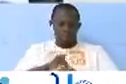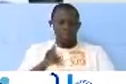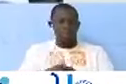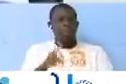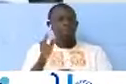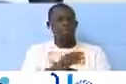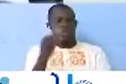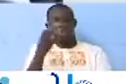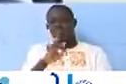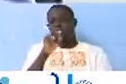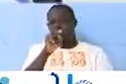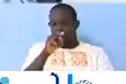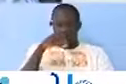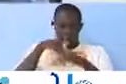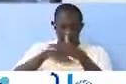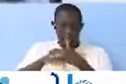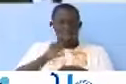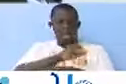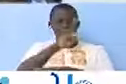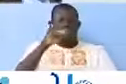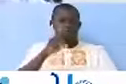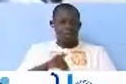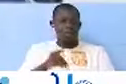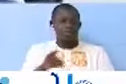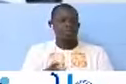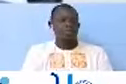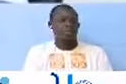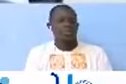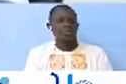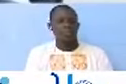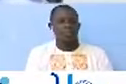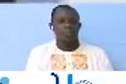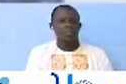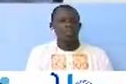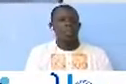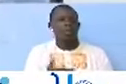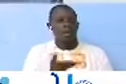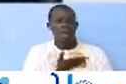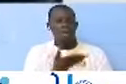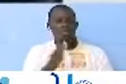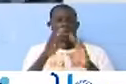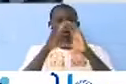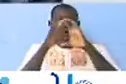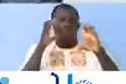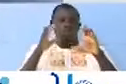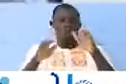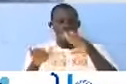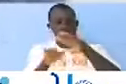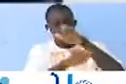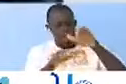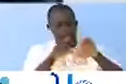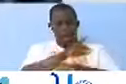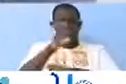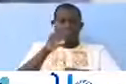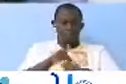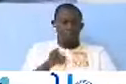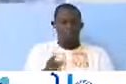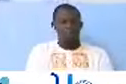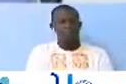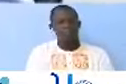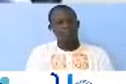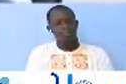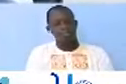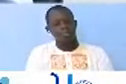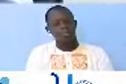Before, when you go in, there was a hole under. And